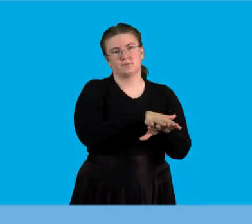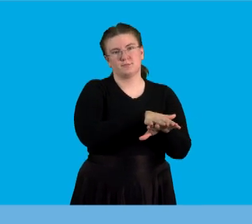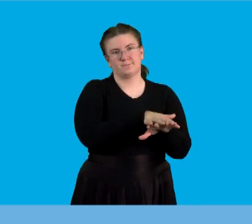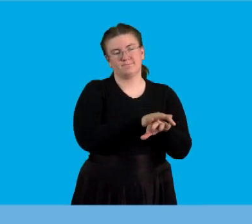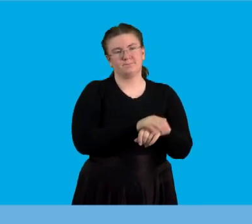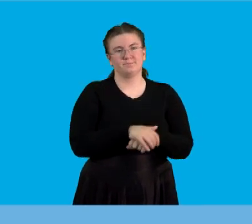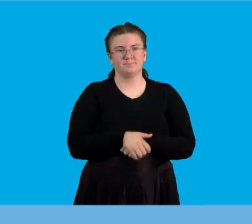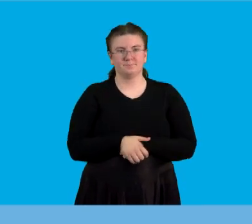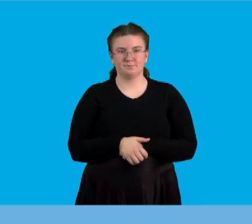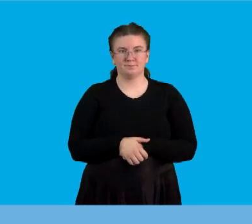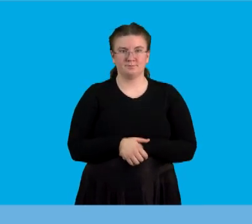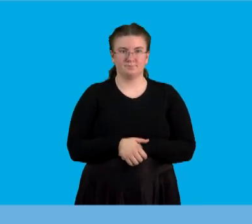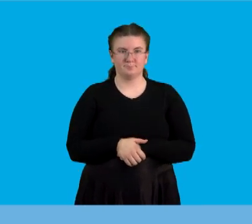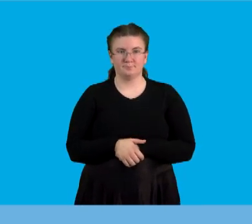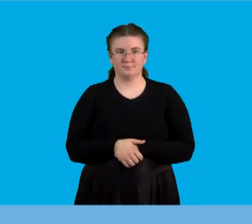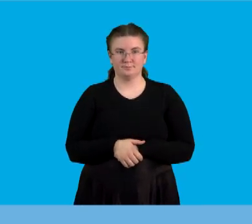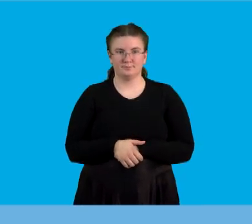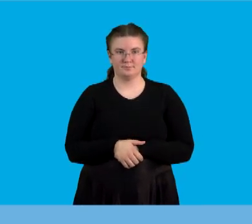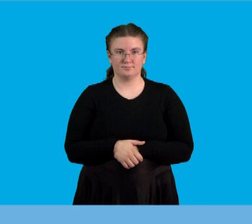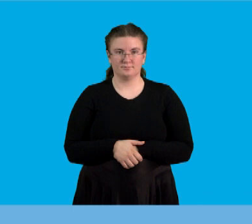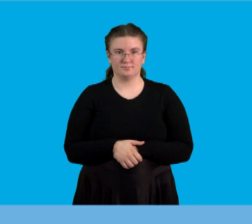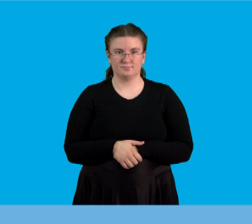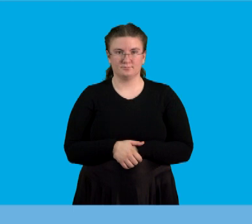colors of visible